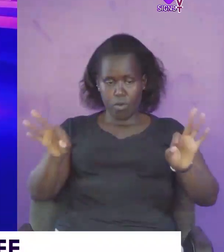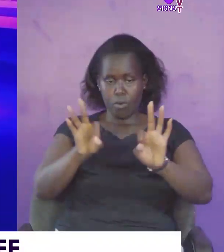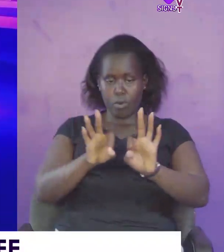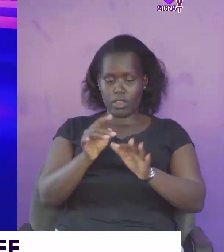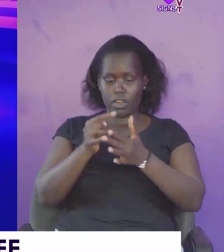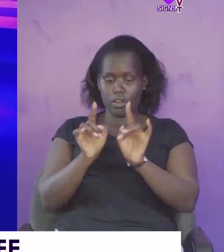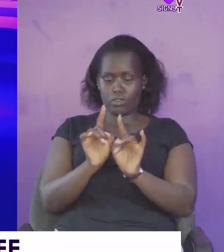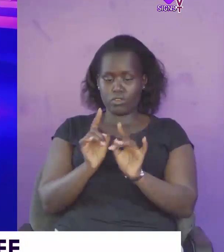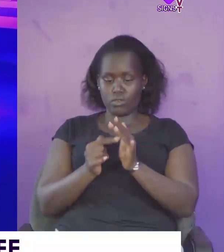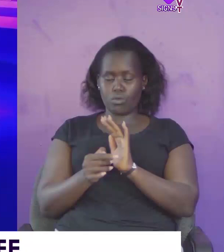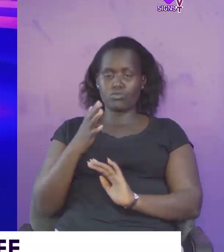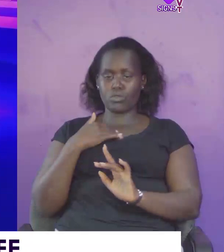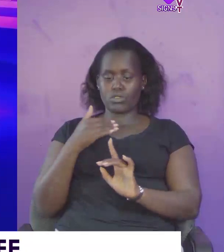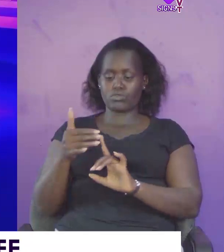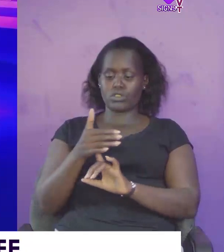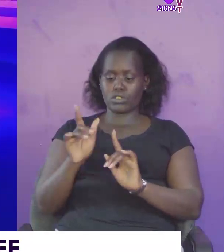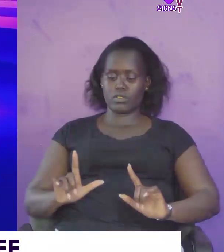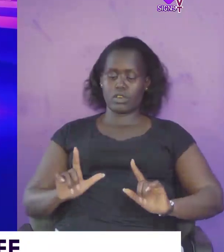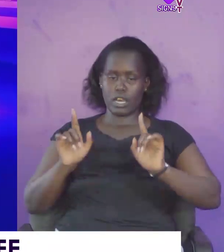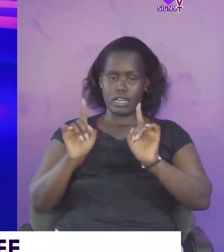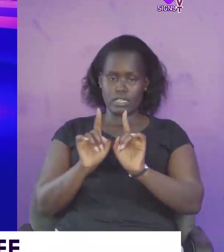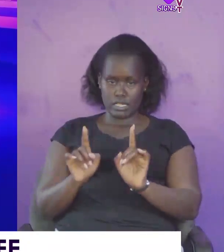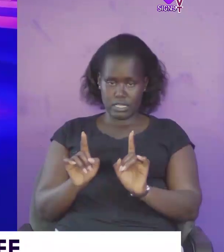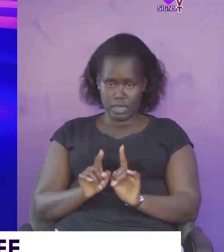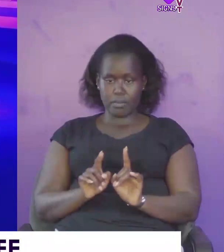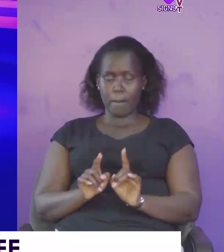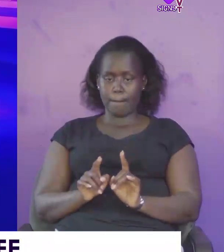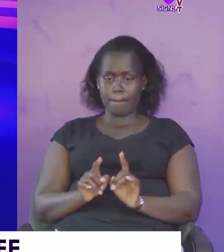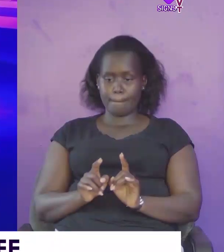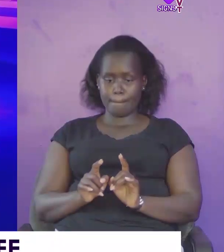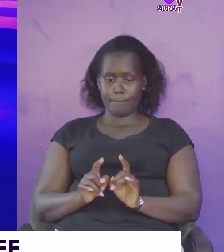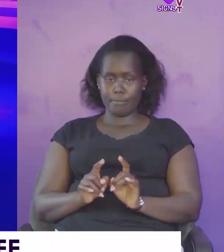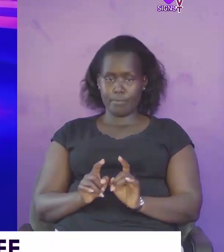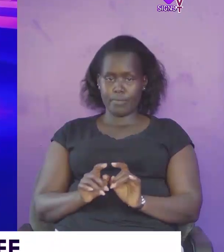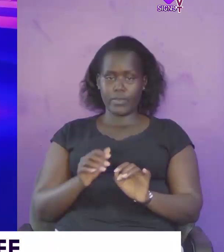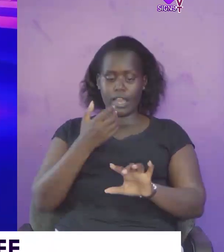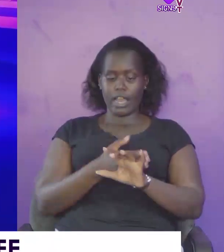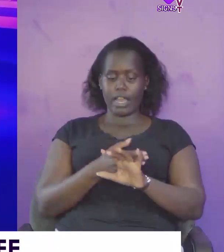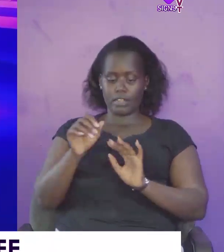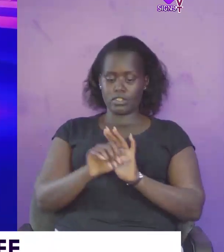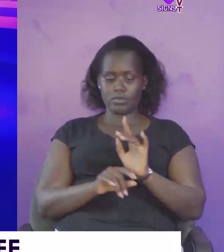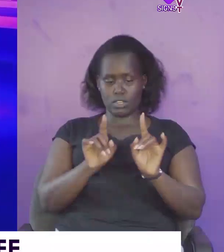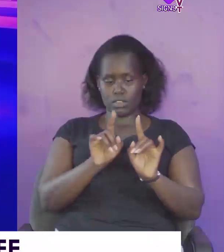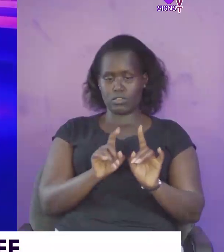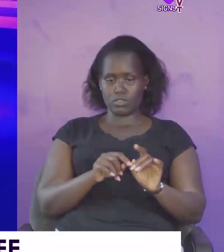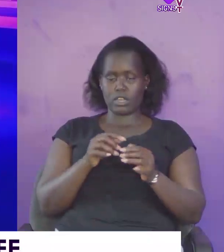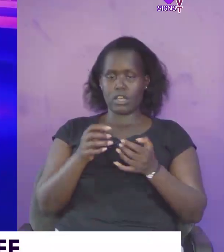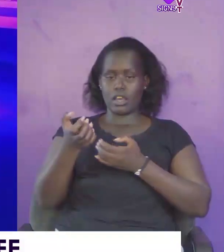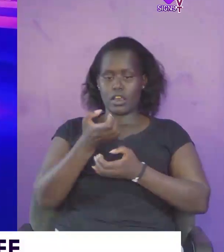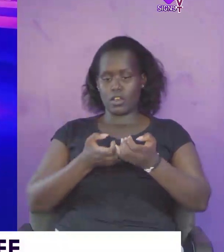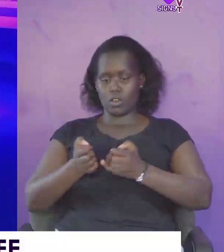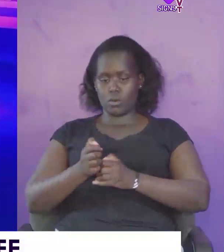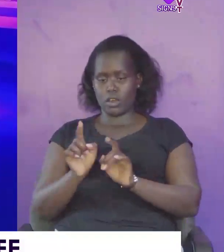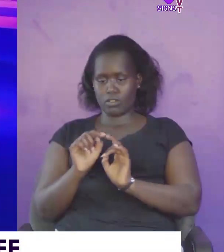in life. And I think even despite the hardships and the economic turmoil and the